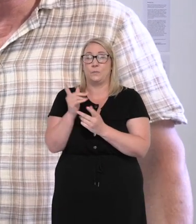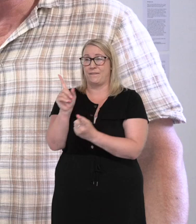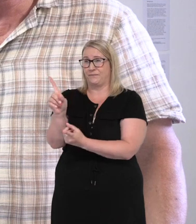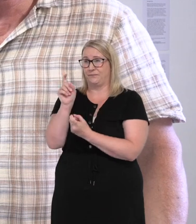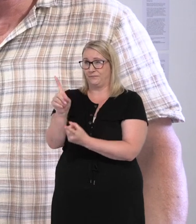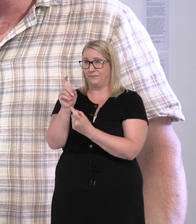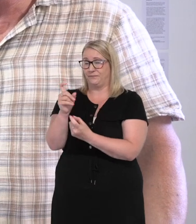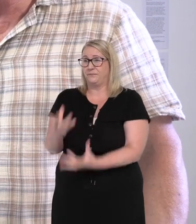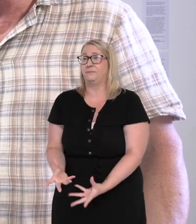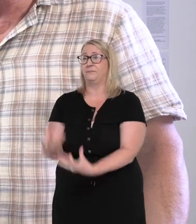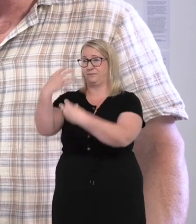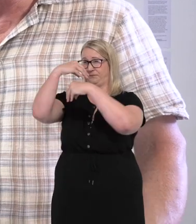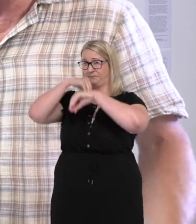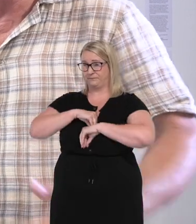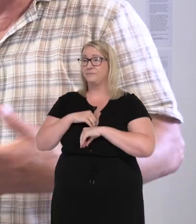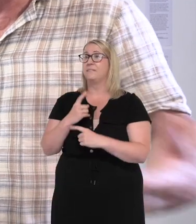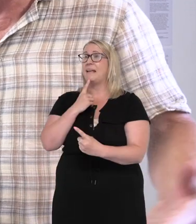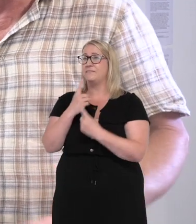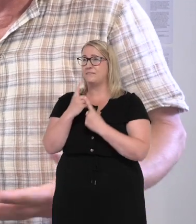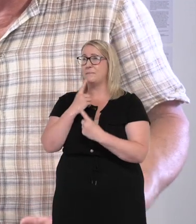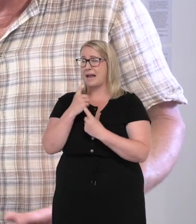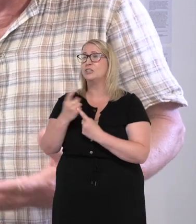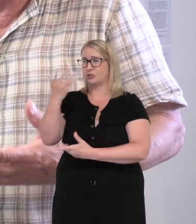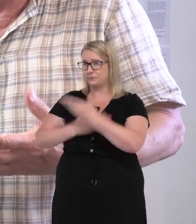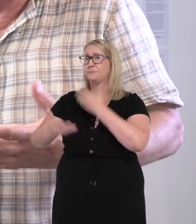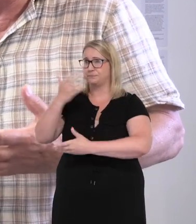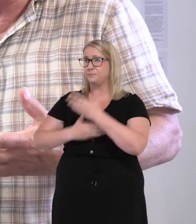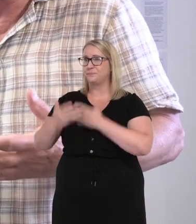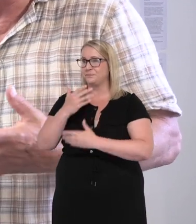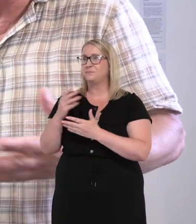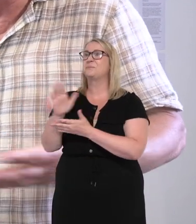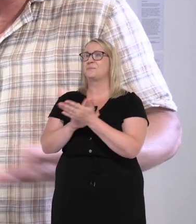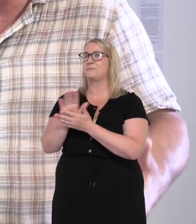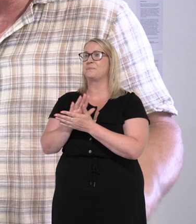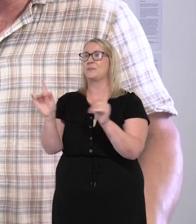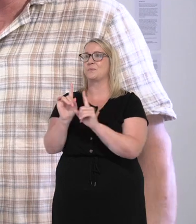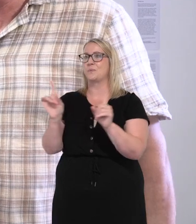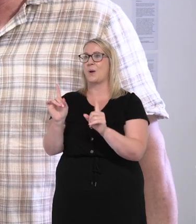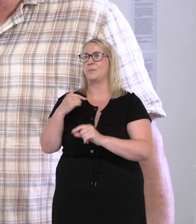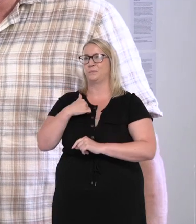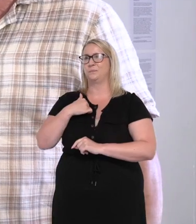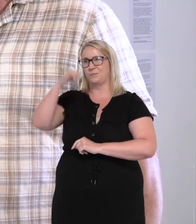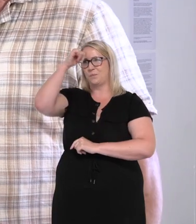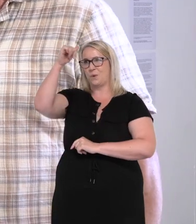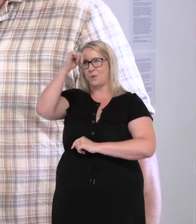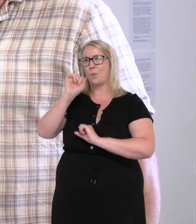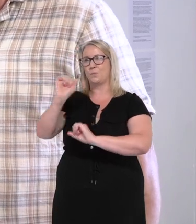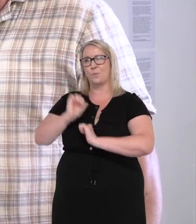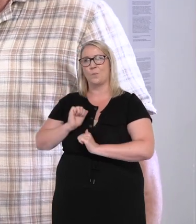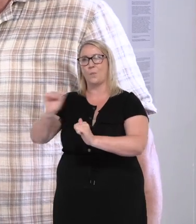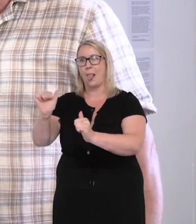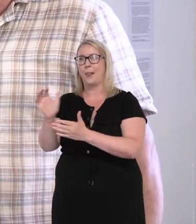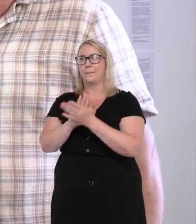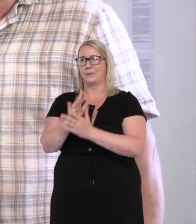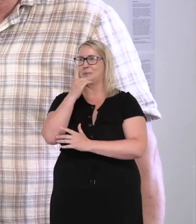information that he would like us to have to know how to give a narrative really about his work. But